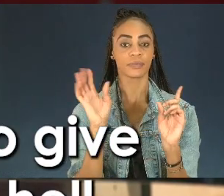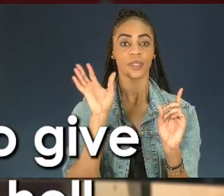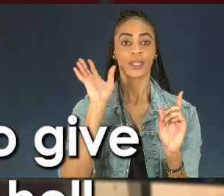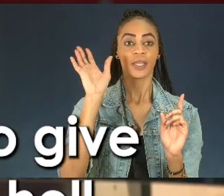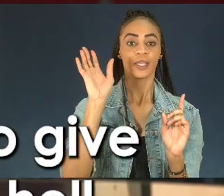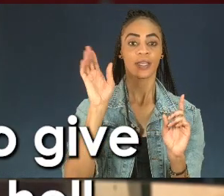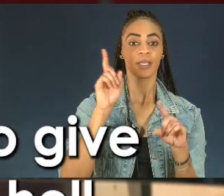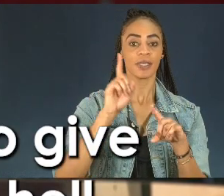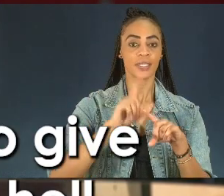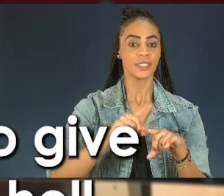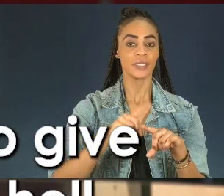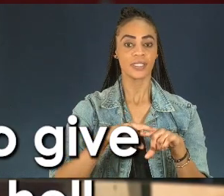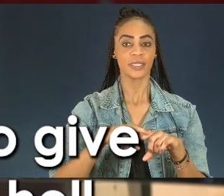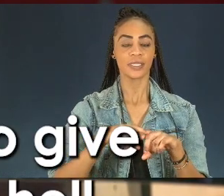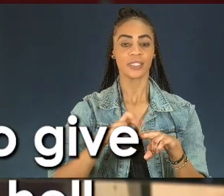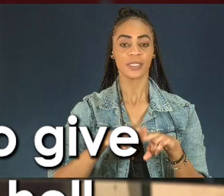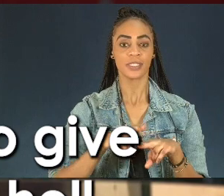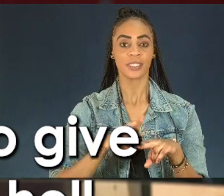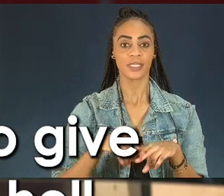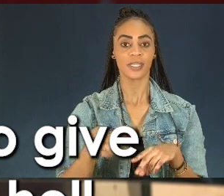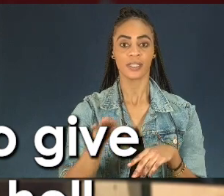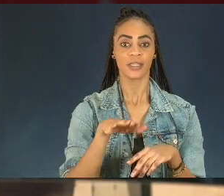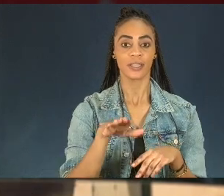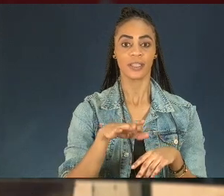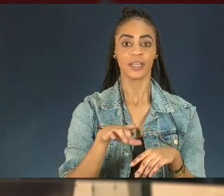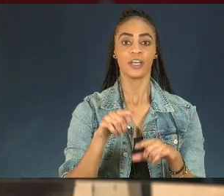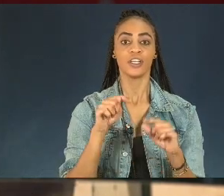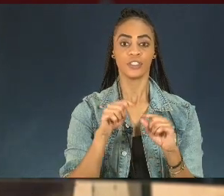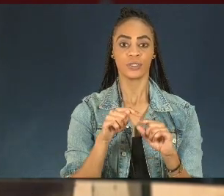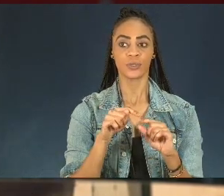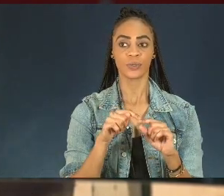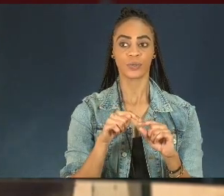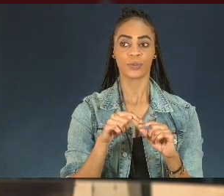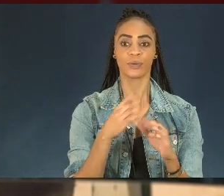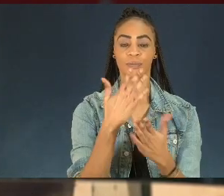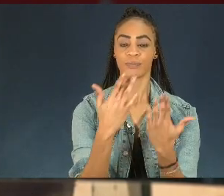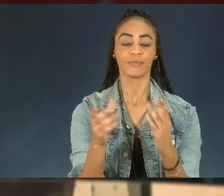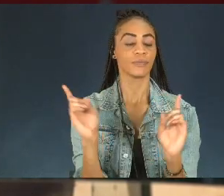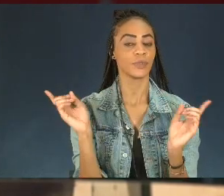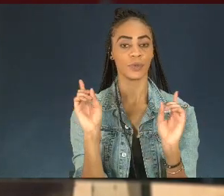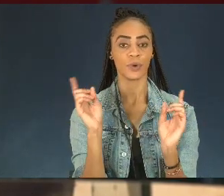there waiting to give you a pass that will take you into hell. No, God wants to bless you.